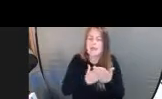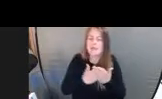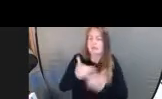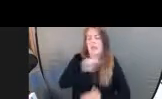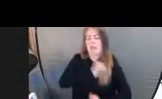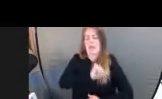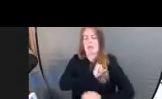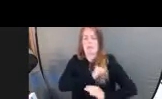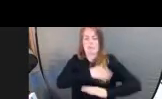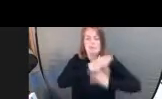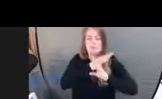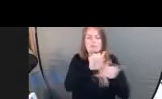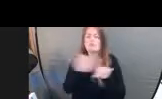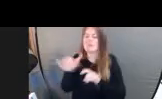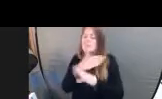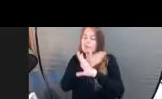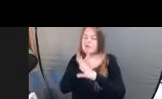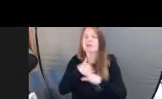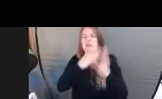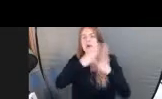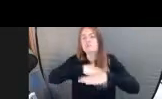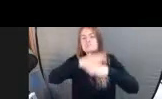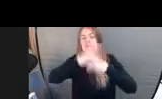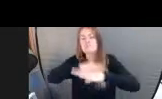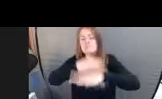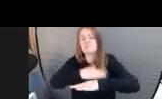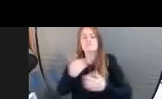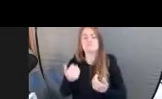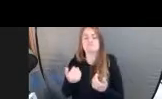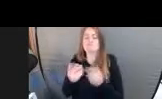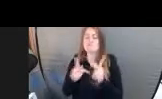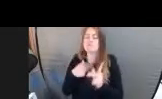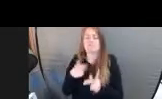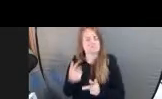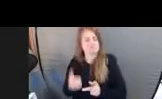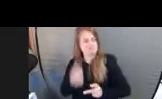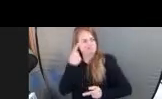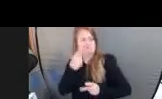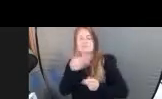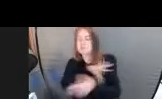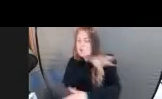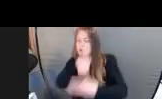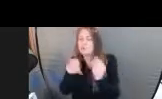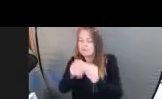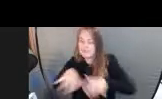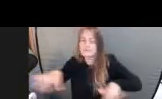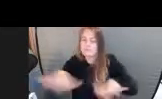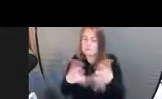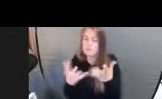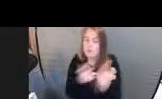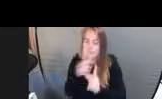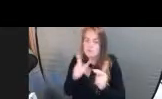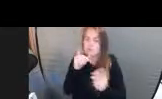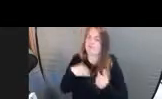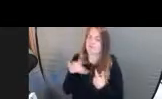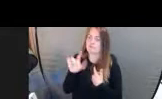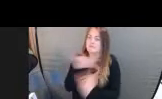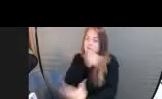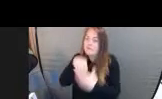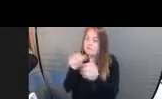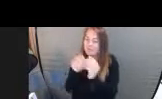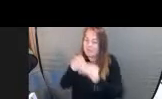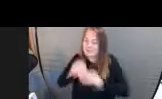for people to have a better understanding of the fact that you're an inclusive space and you want people with disabilities to come. I mean, that's always been